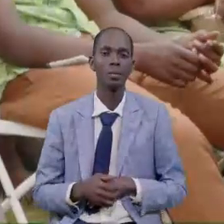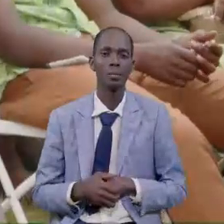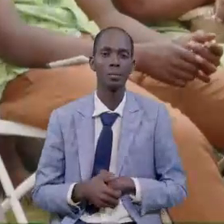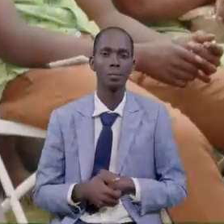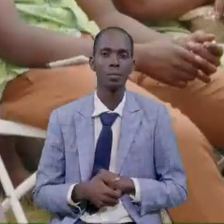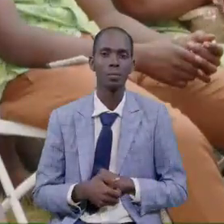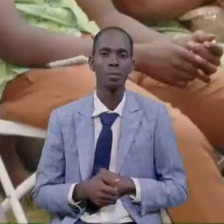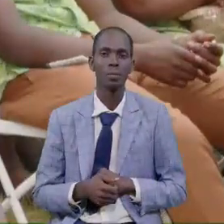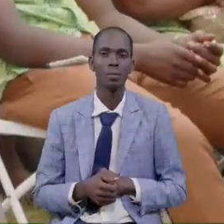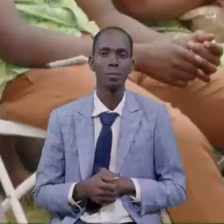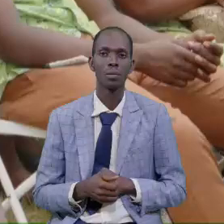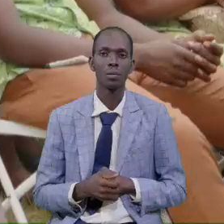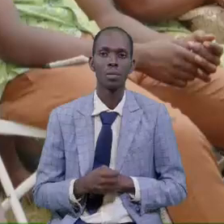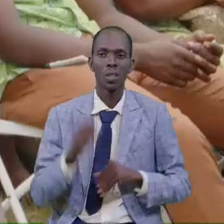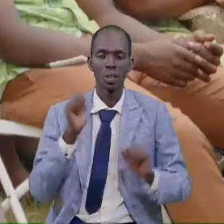I hear a good amen. Amen.